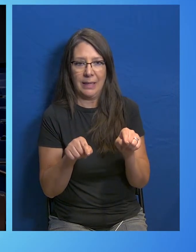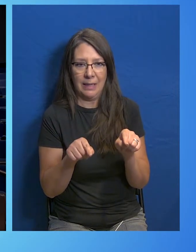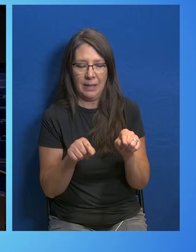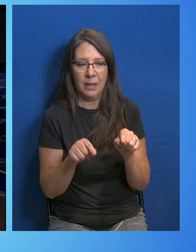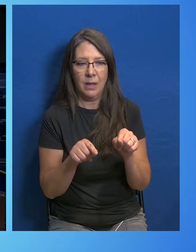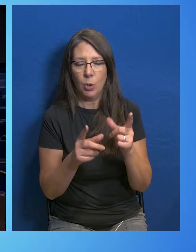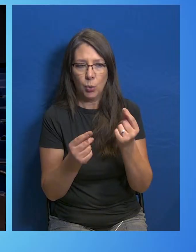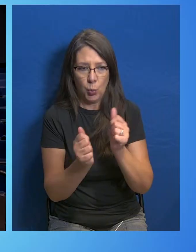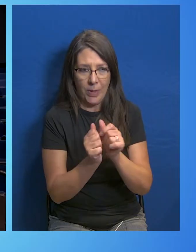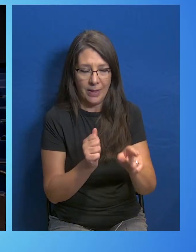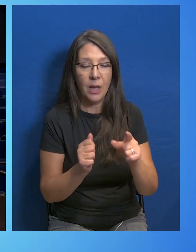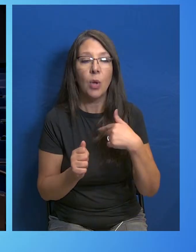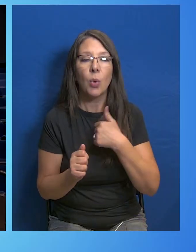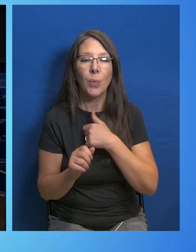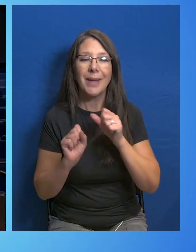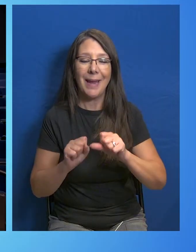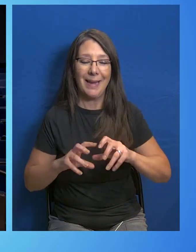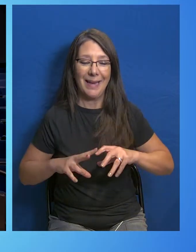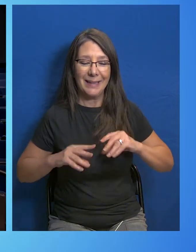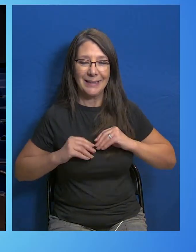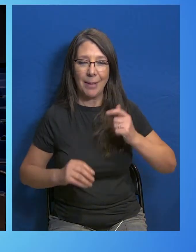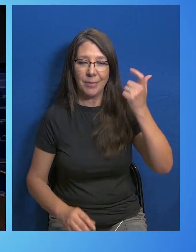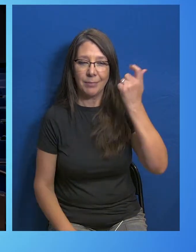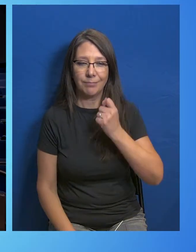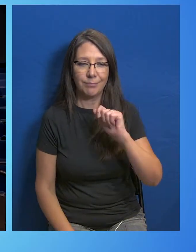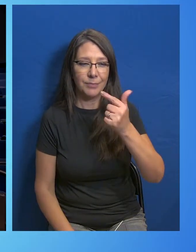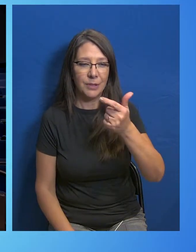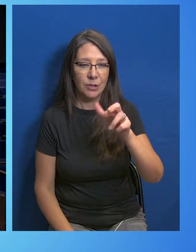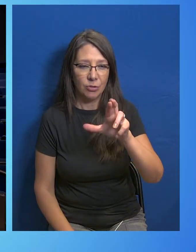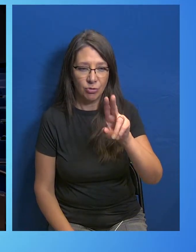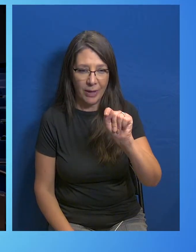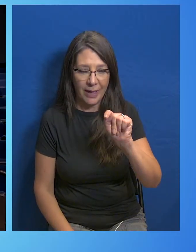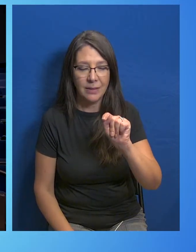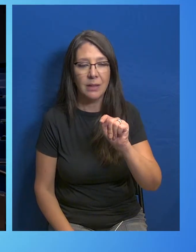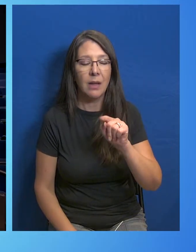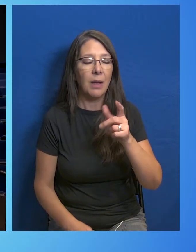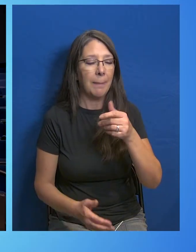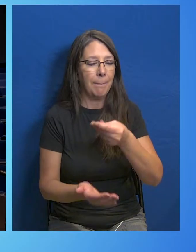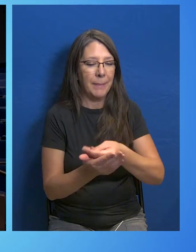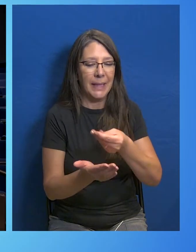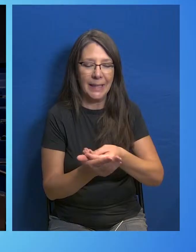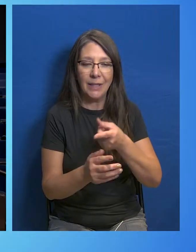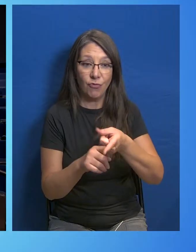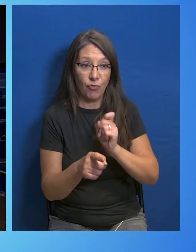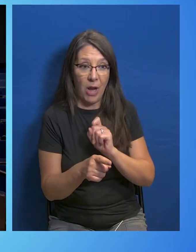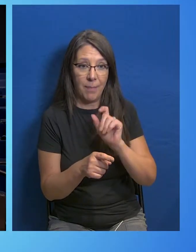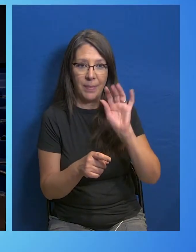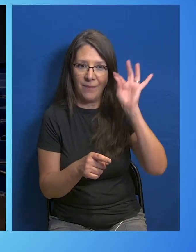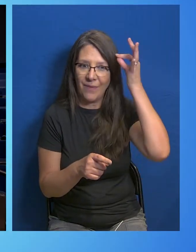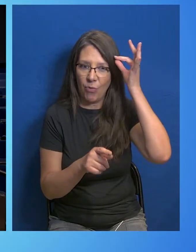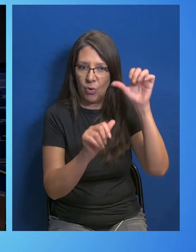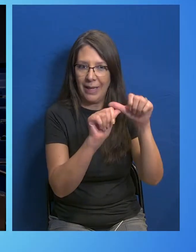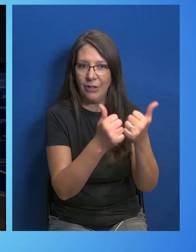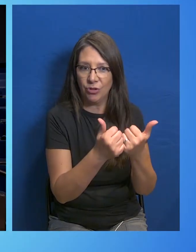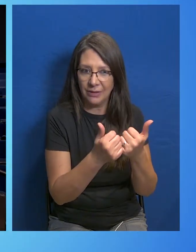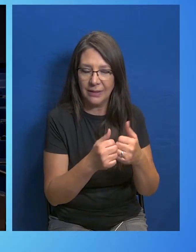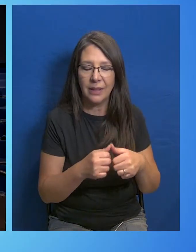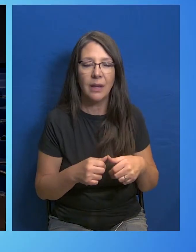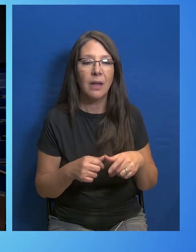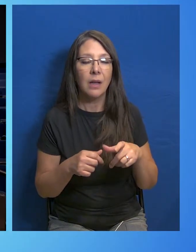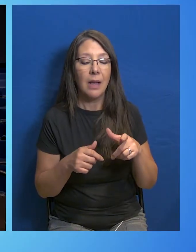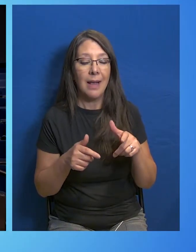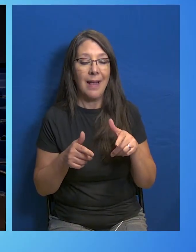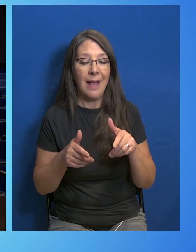to accept grants, subsidies or loans from a federal agency, to permit